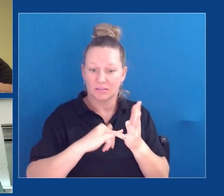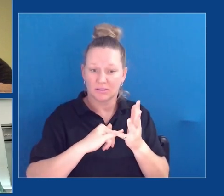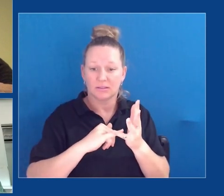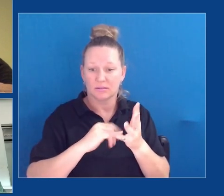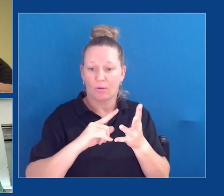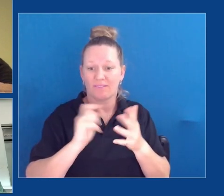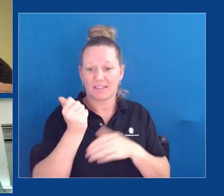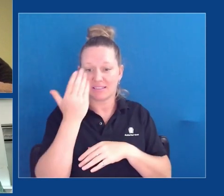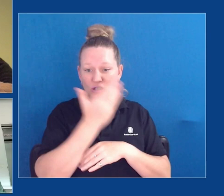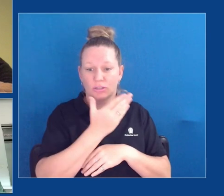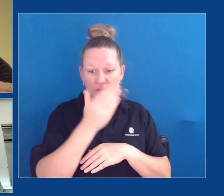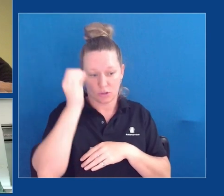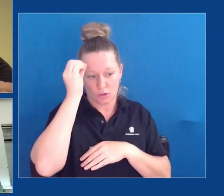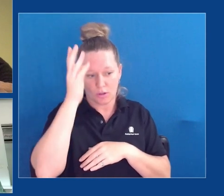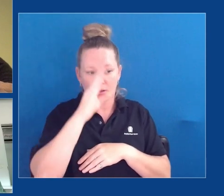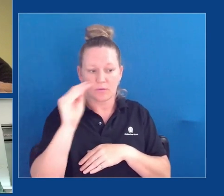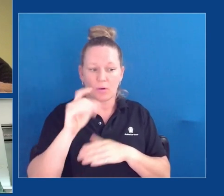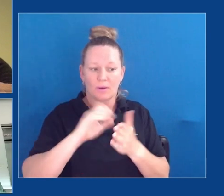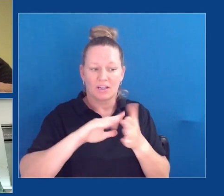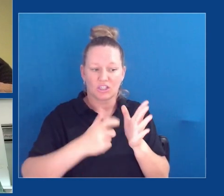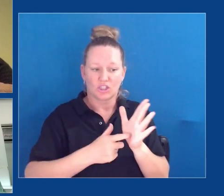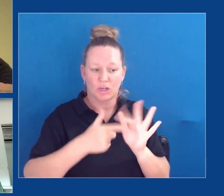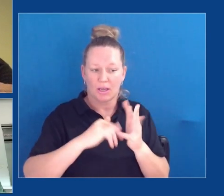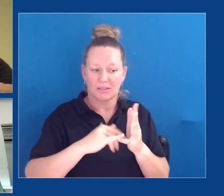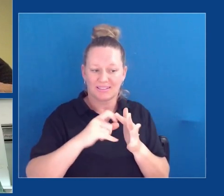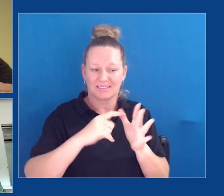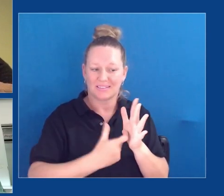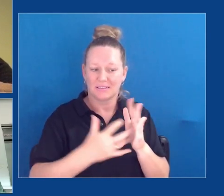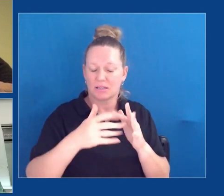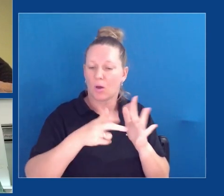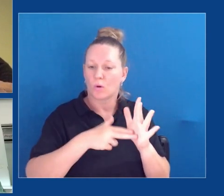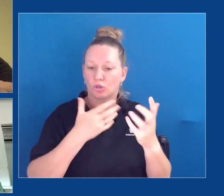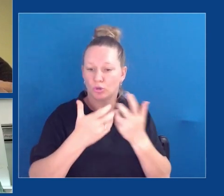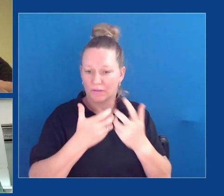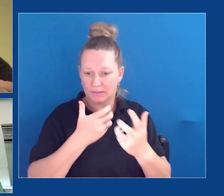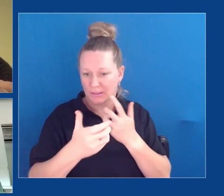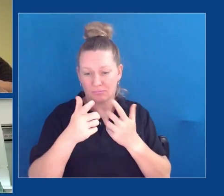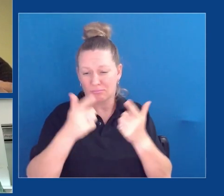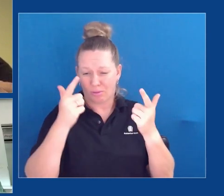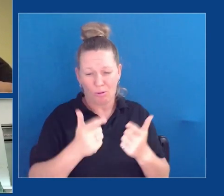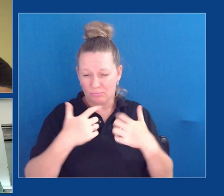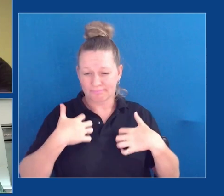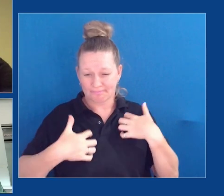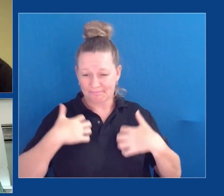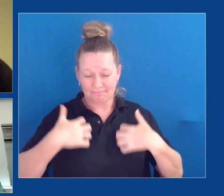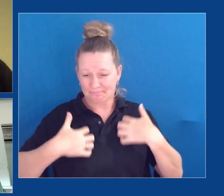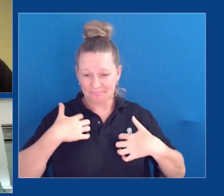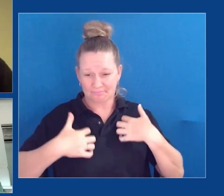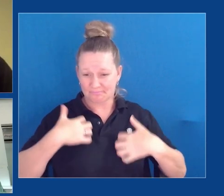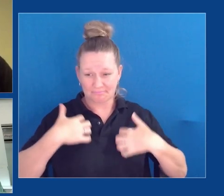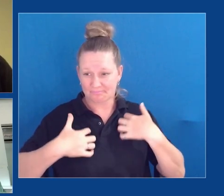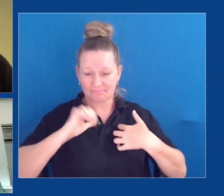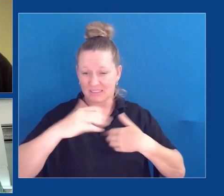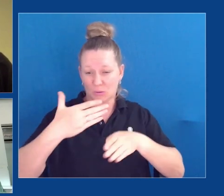from Charles Darwin University. And there's currently a lot of exciting work being done by Brian here at